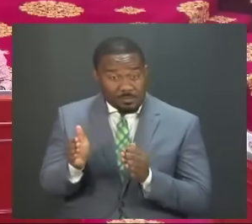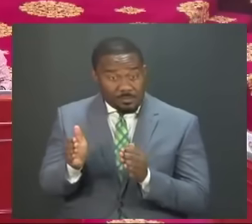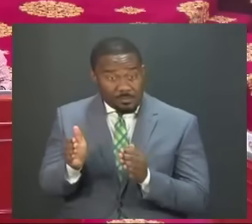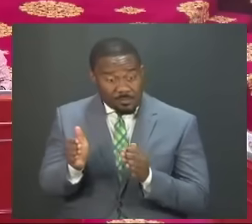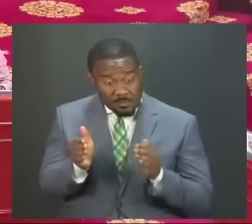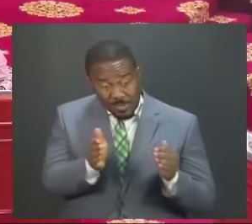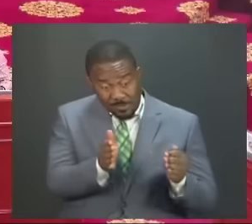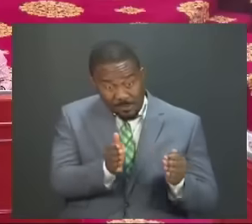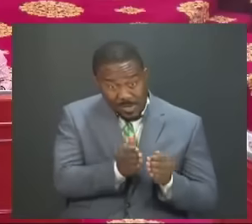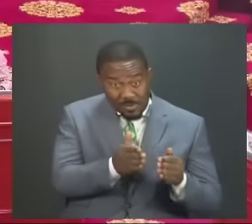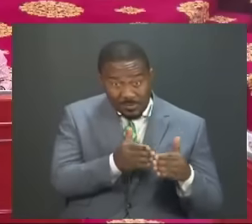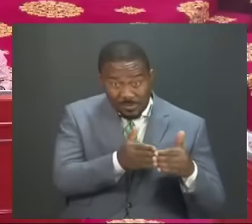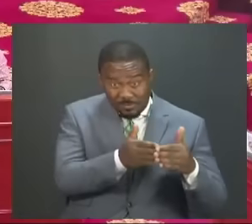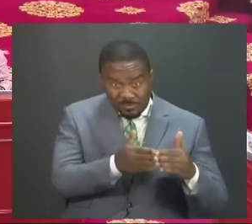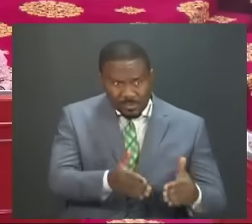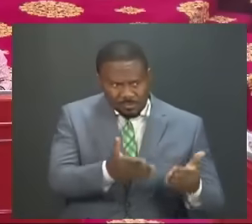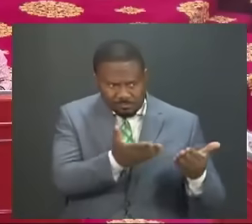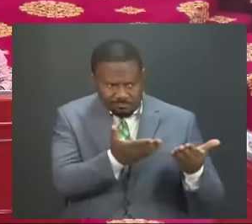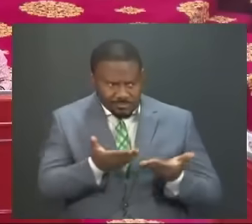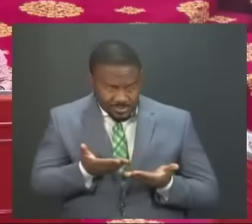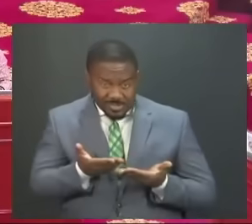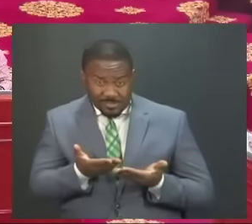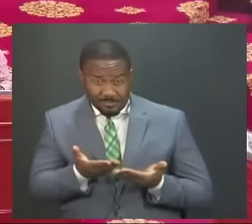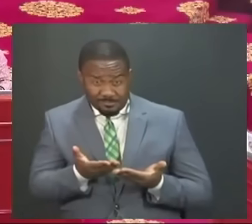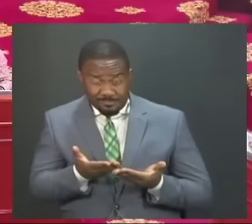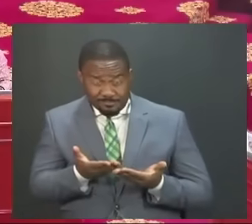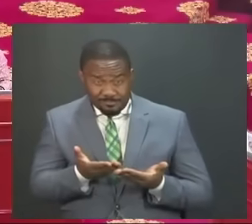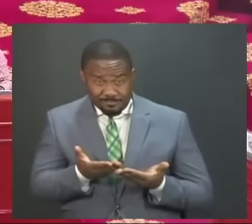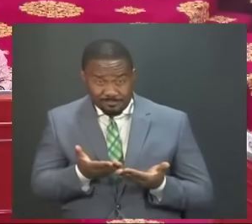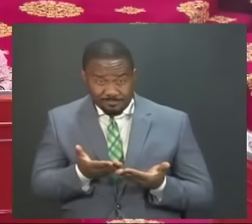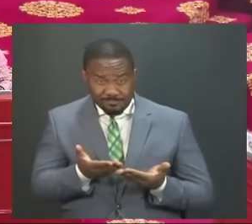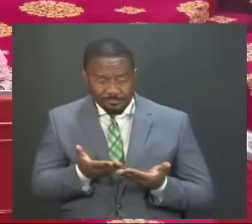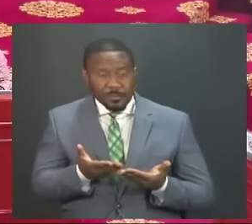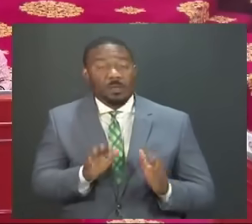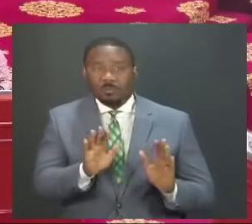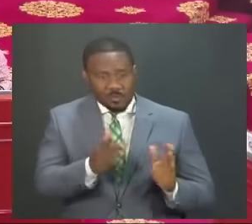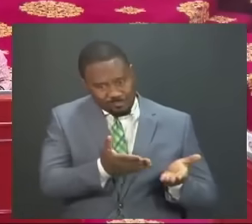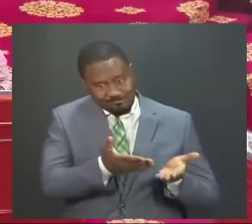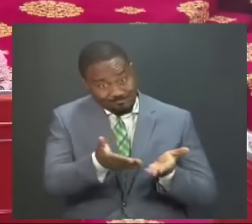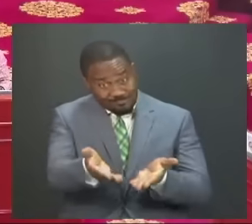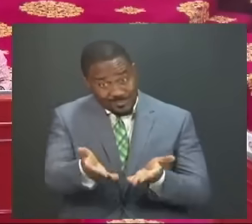Honourable Alexander Afenyo-Markin, to the clerk